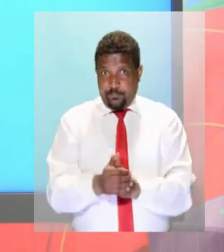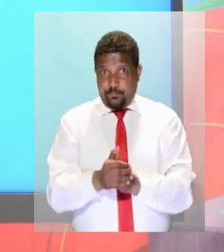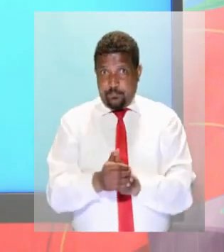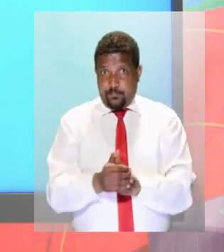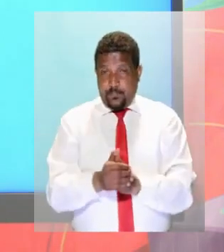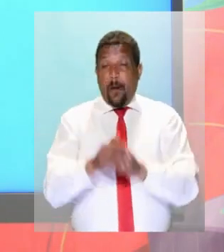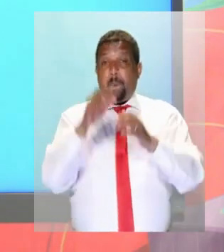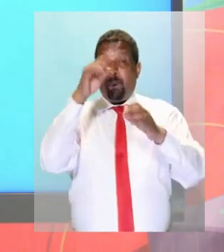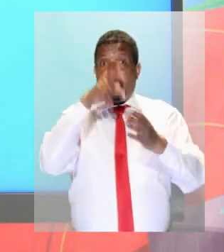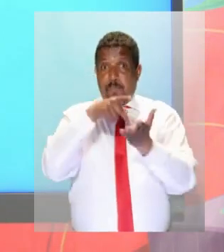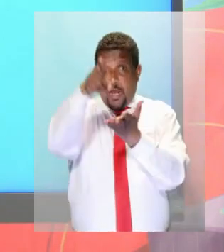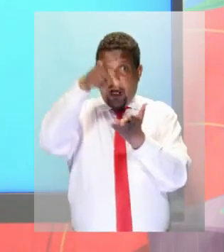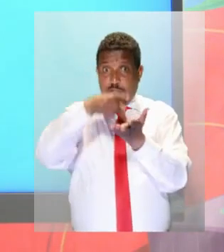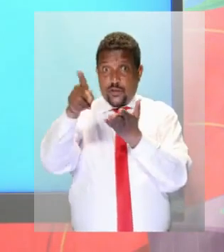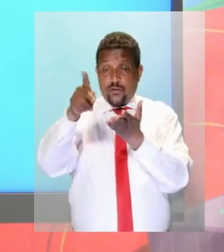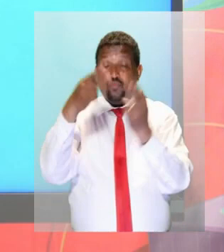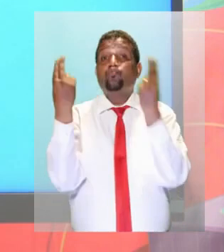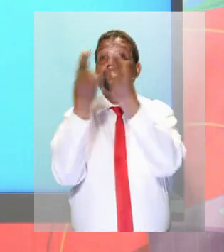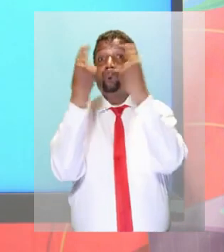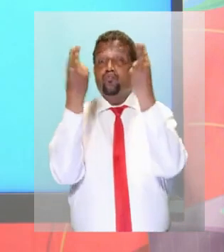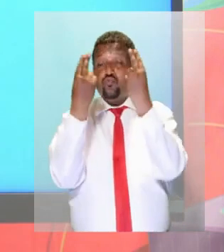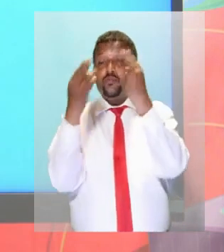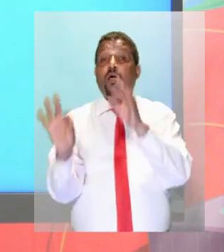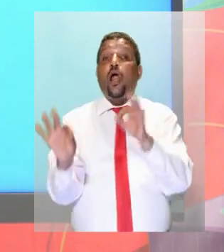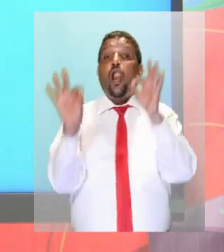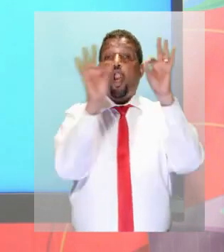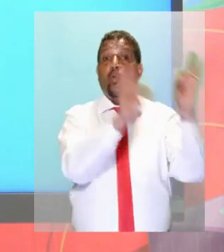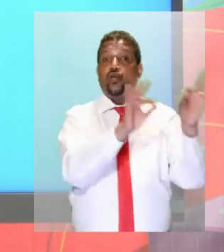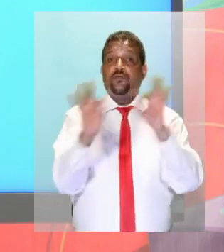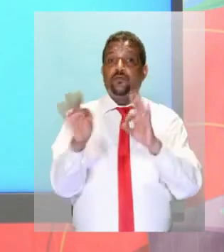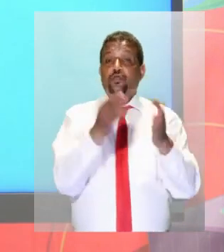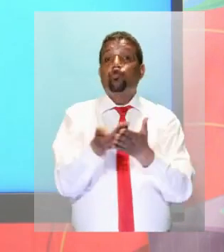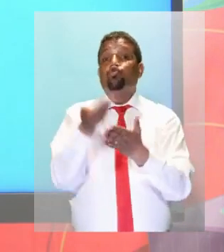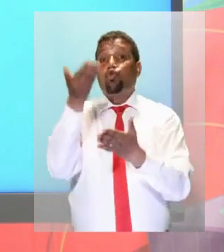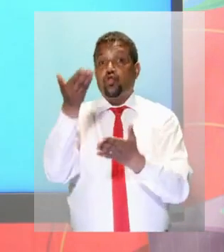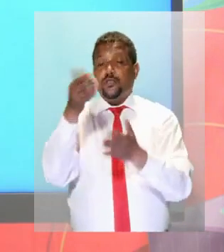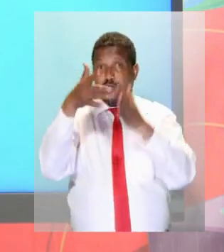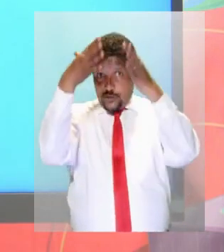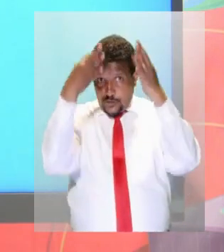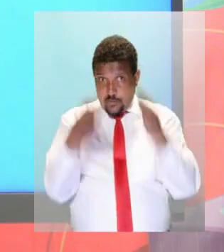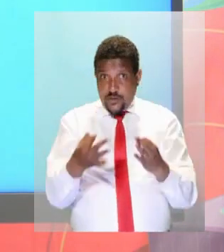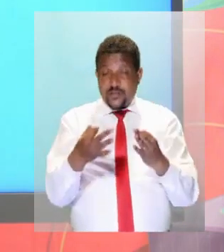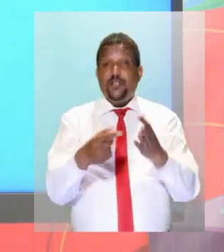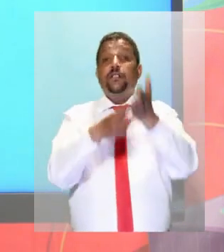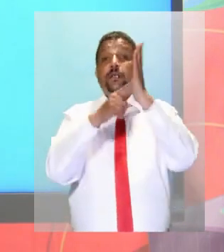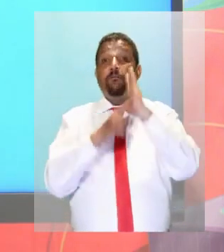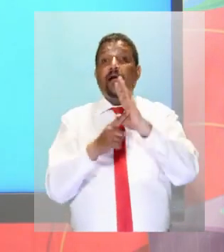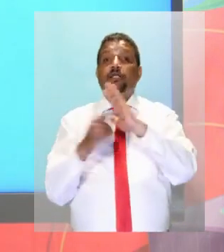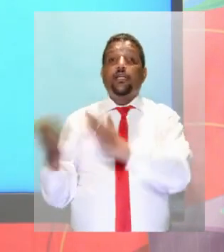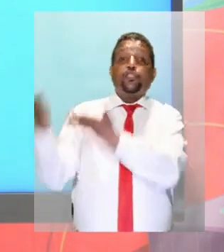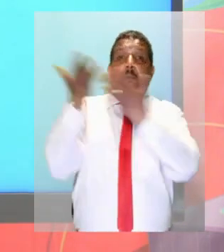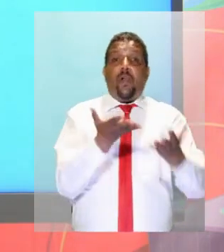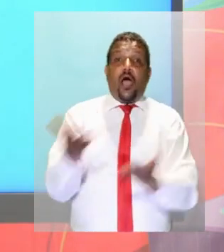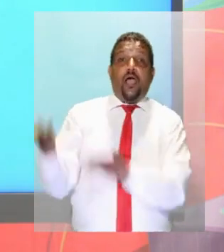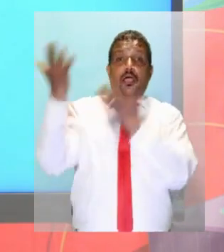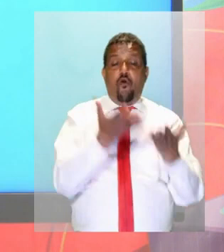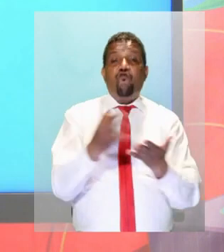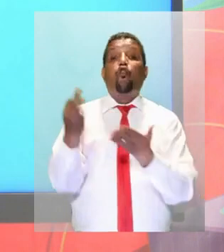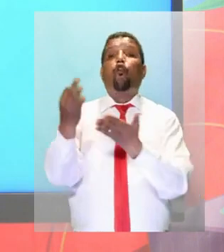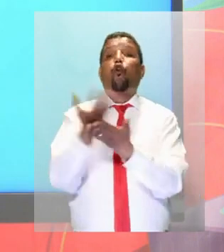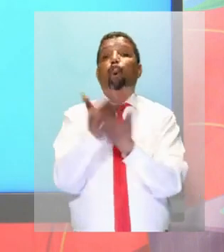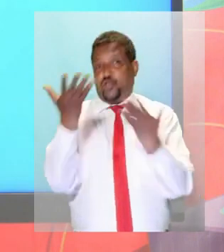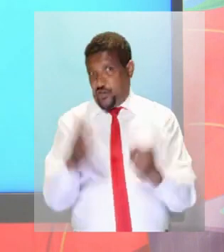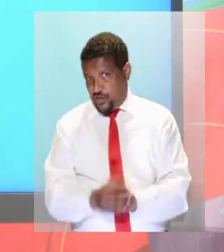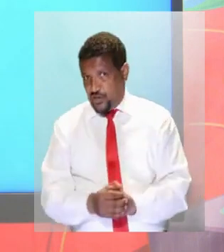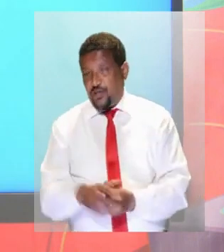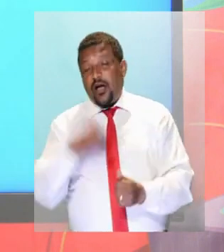to allocate resources. It is used to determine the demand and supply of a commodity. The